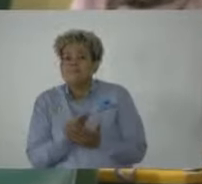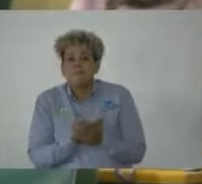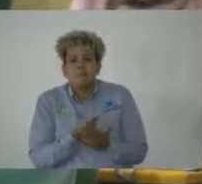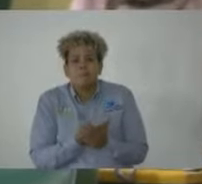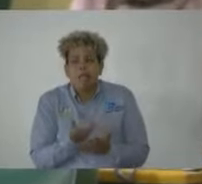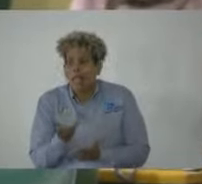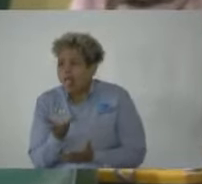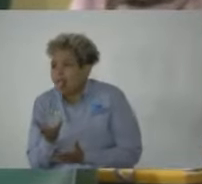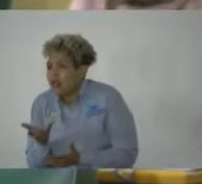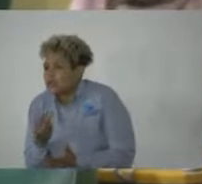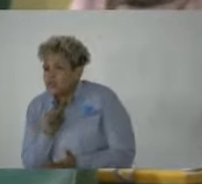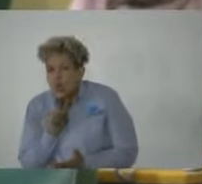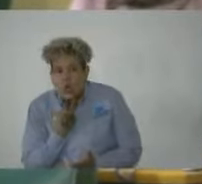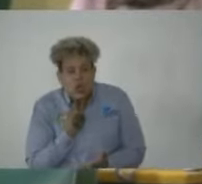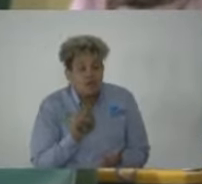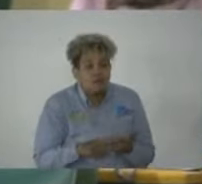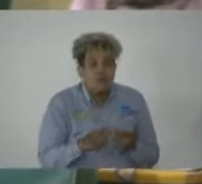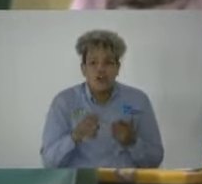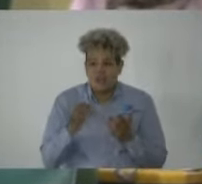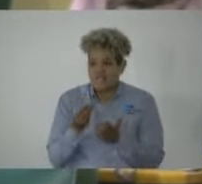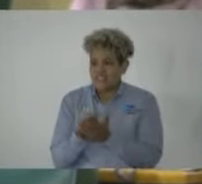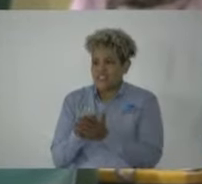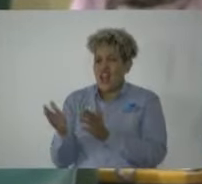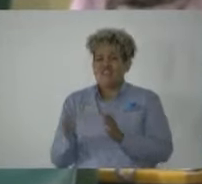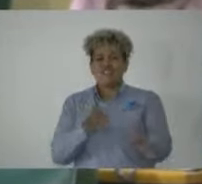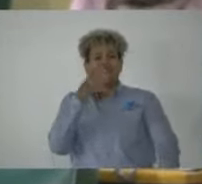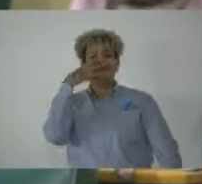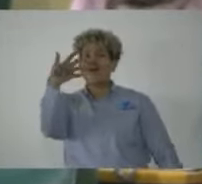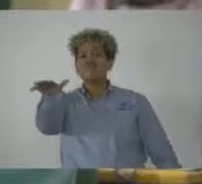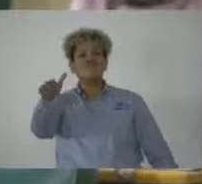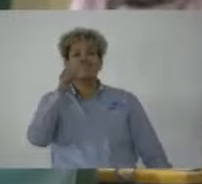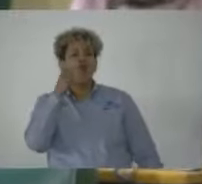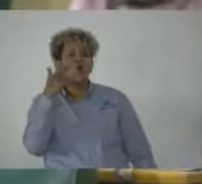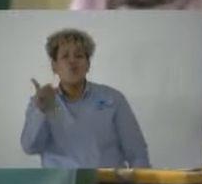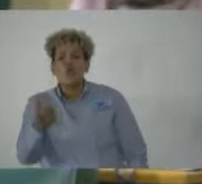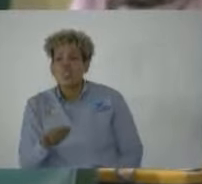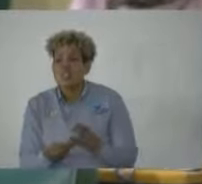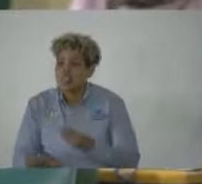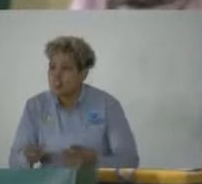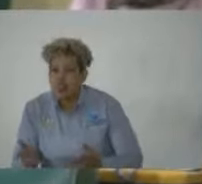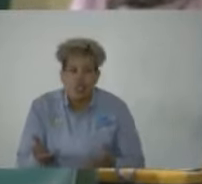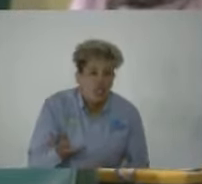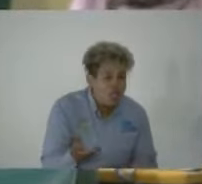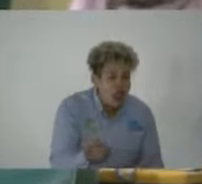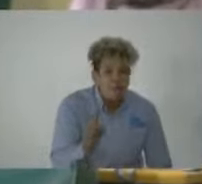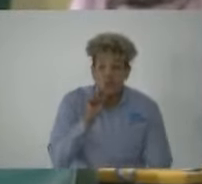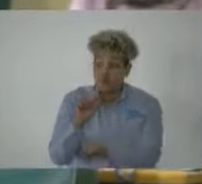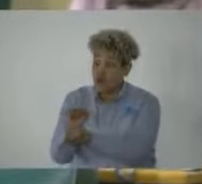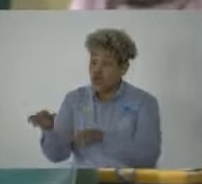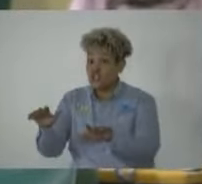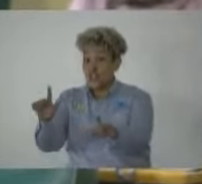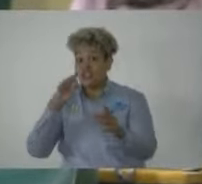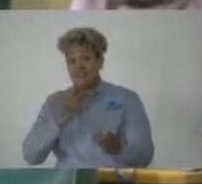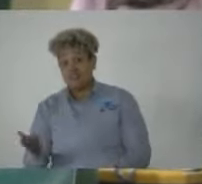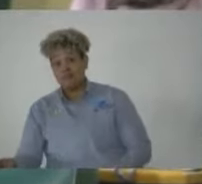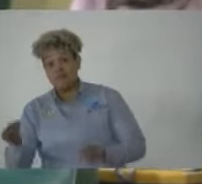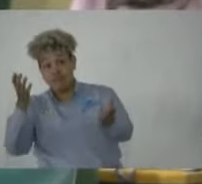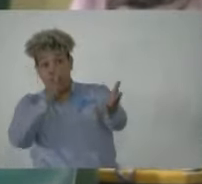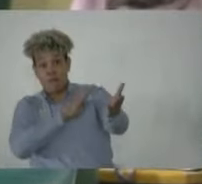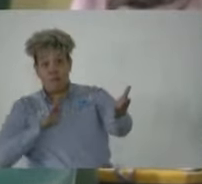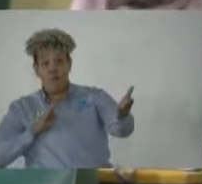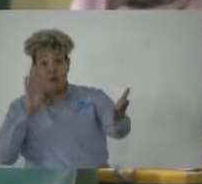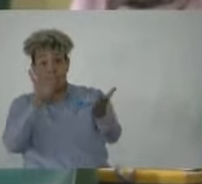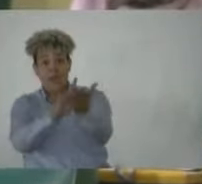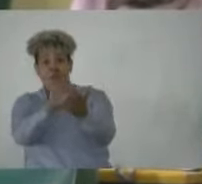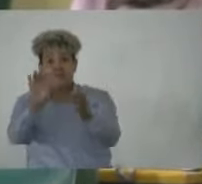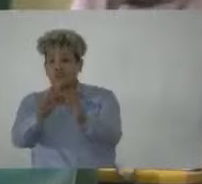dominance and unsustainable fiscal arrangements. And it, you know, though it was an idea and there's work done on it and stuff brought to the board, yeah,